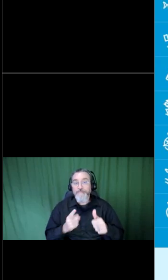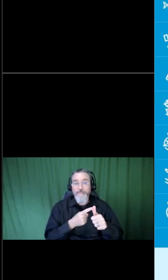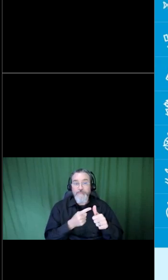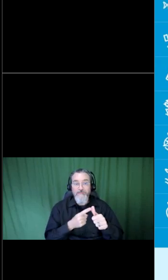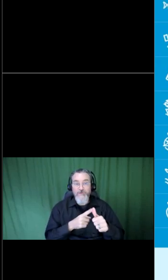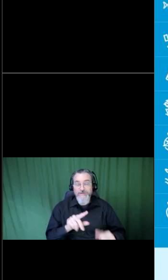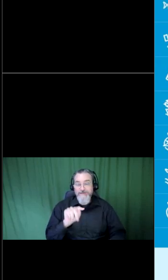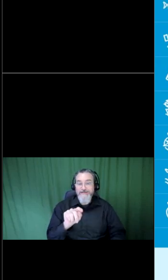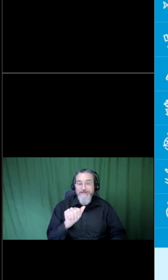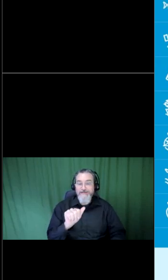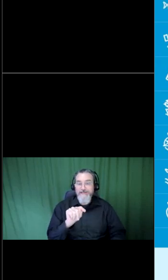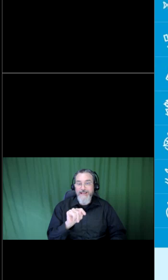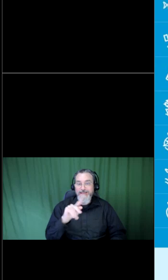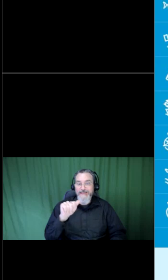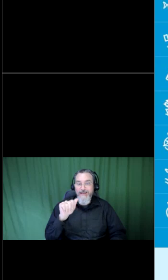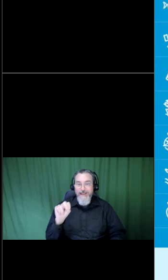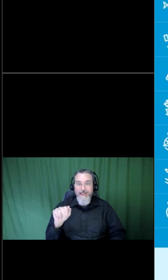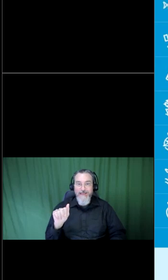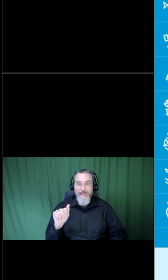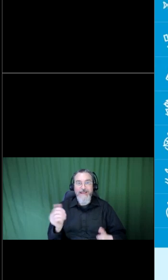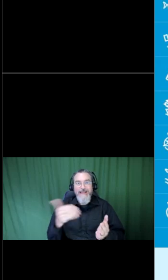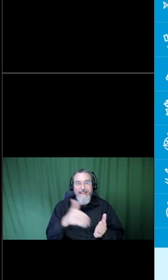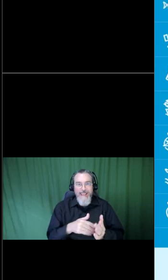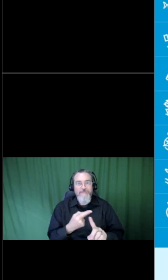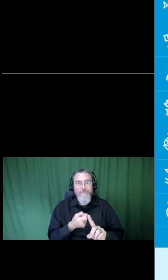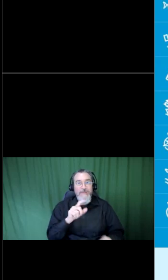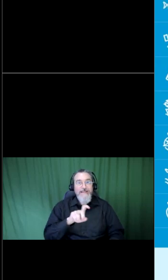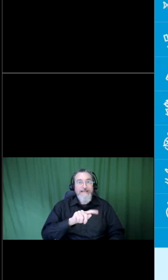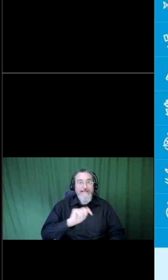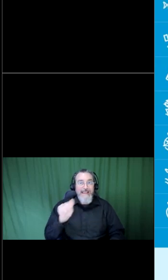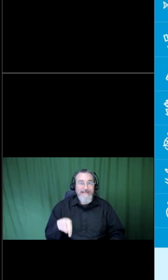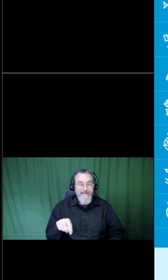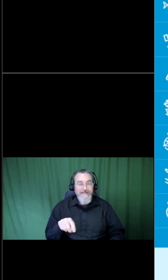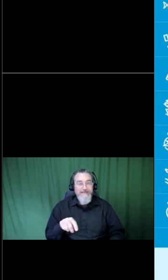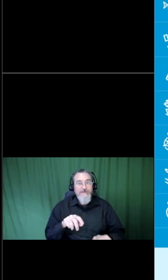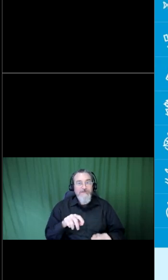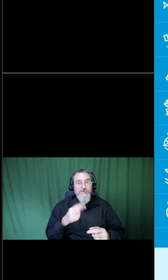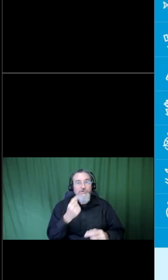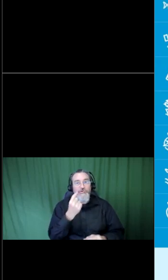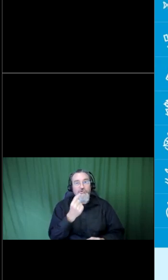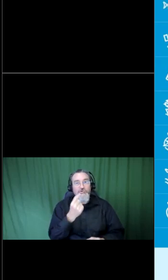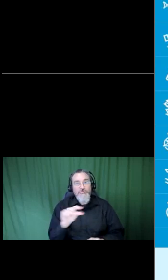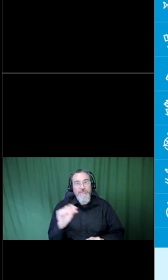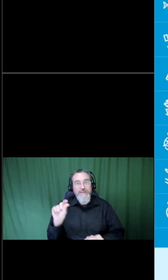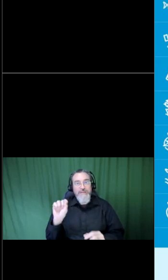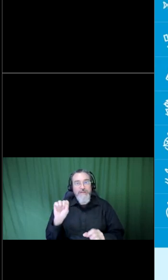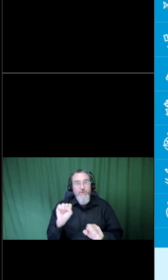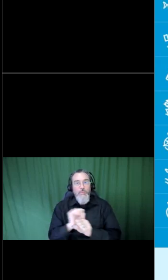Tatiana again from the Texas Green Workforce Collaborative. Tatiana, ready?